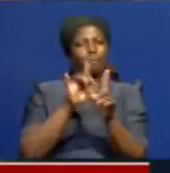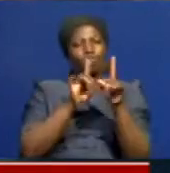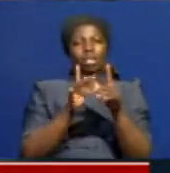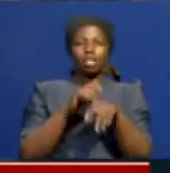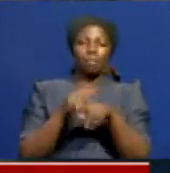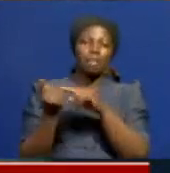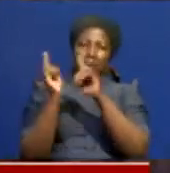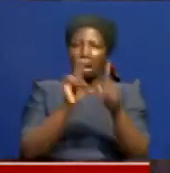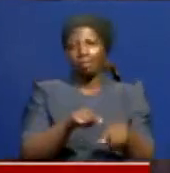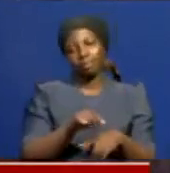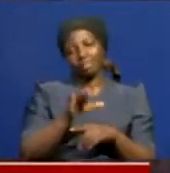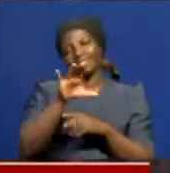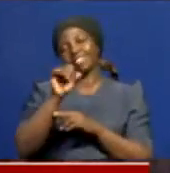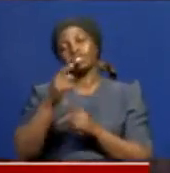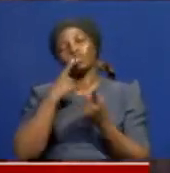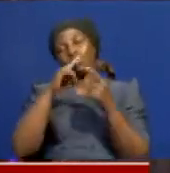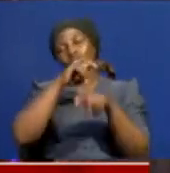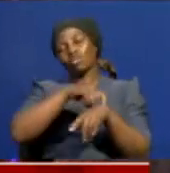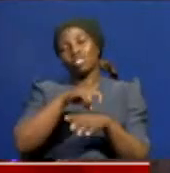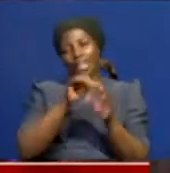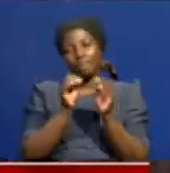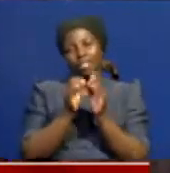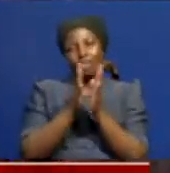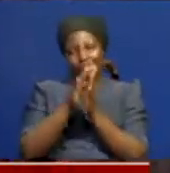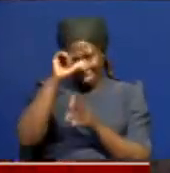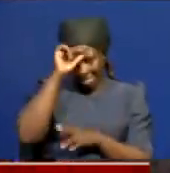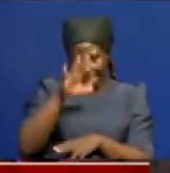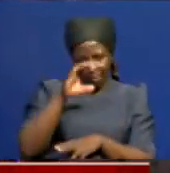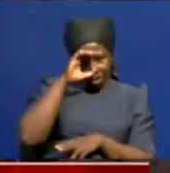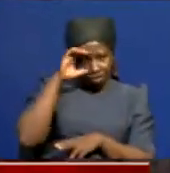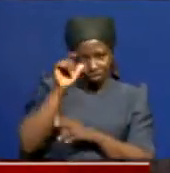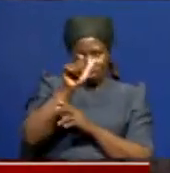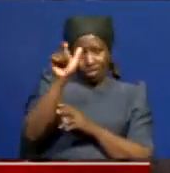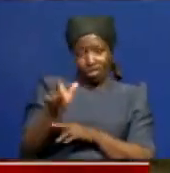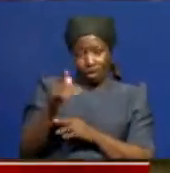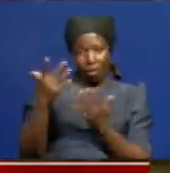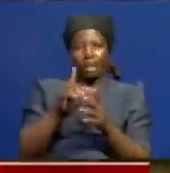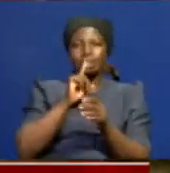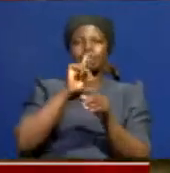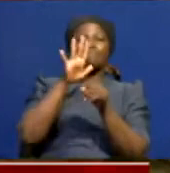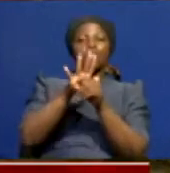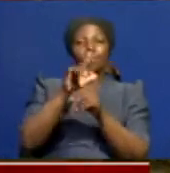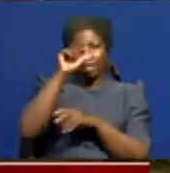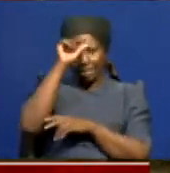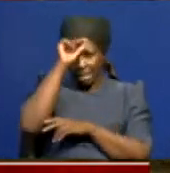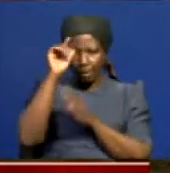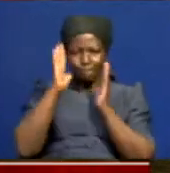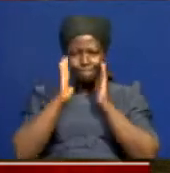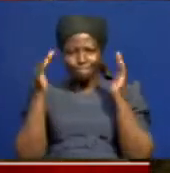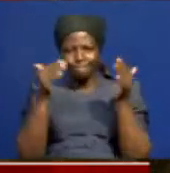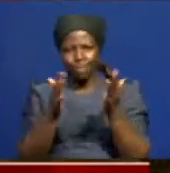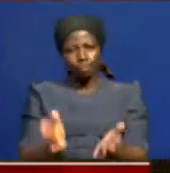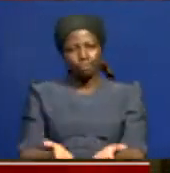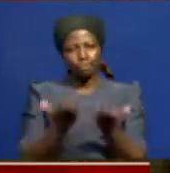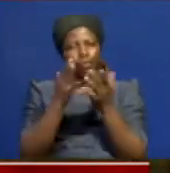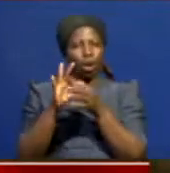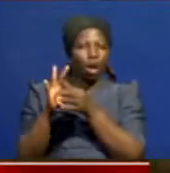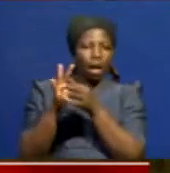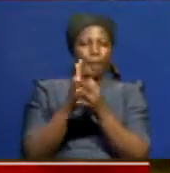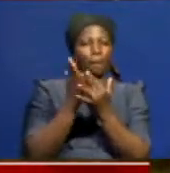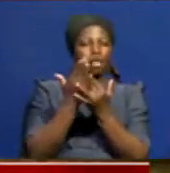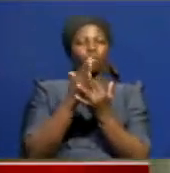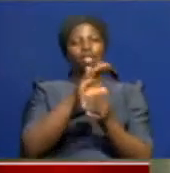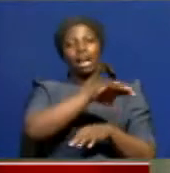spoke during a meeting with governors from the coastal region where he affirmed the government's commitment to enhance collaboration between